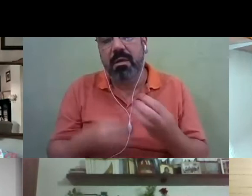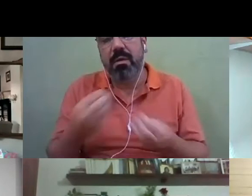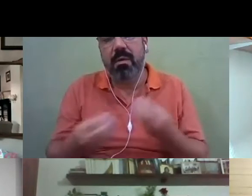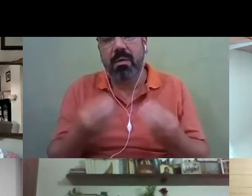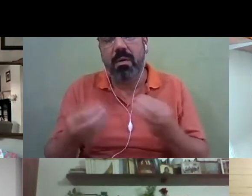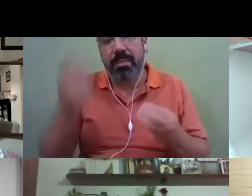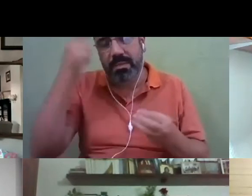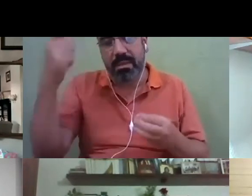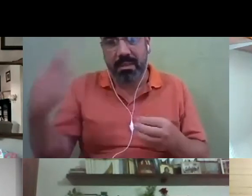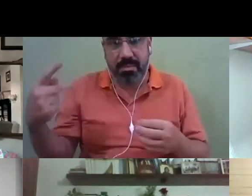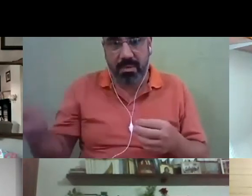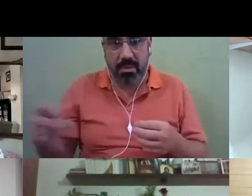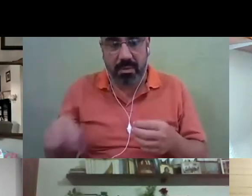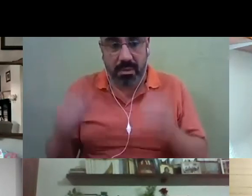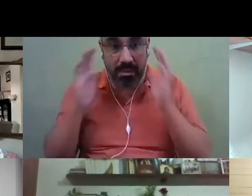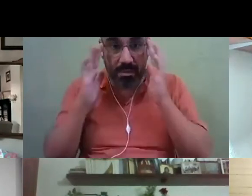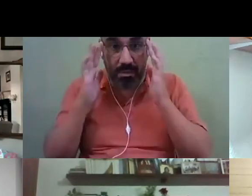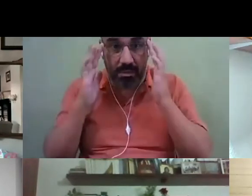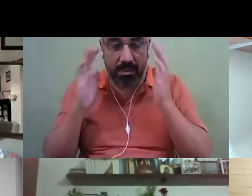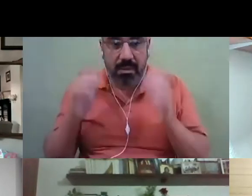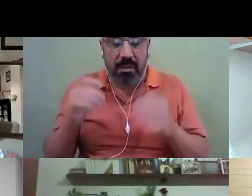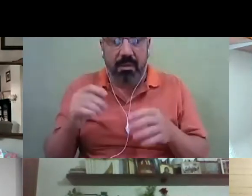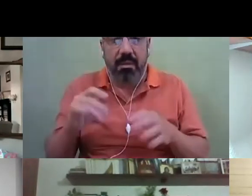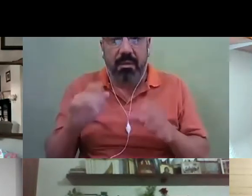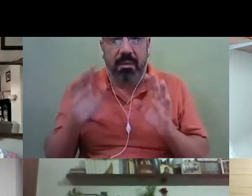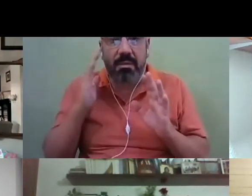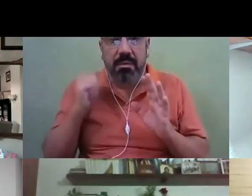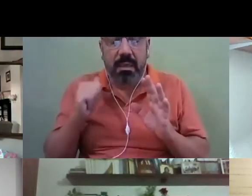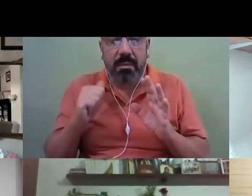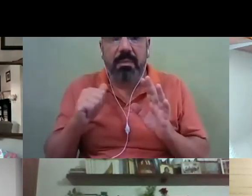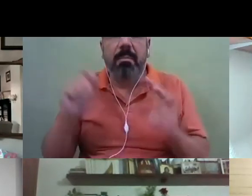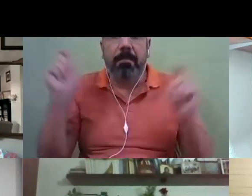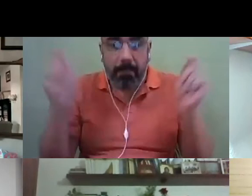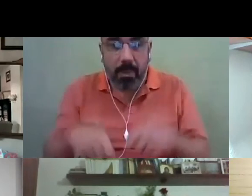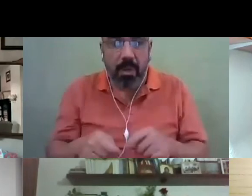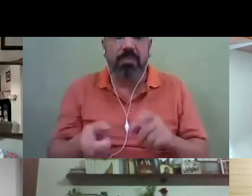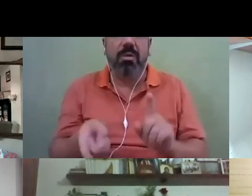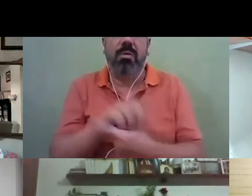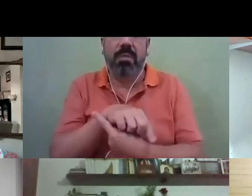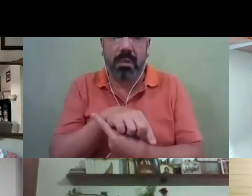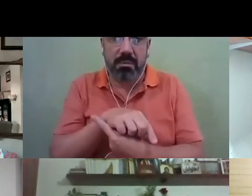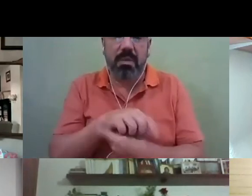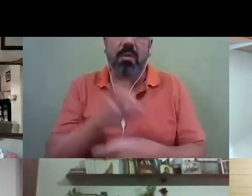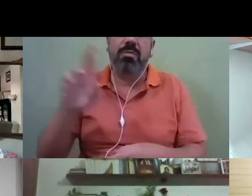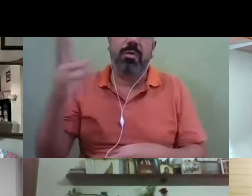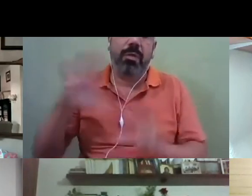just goes sick and goes home and doesn't come back. But this alerts you to there being some